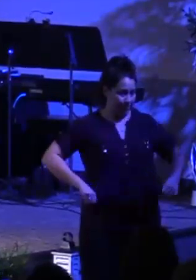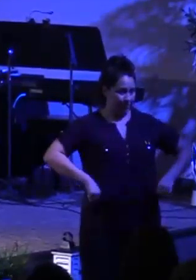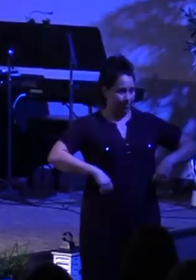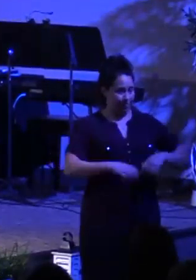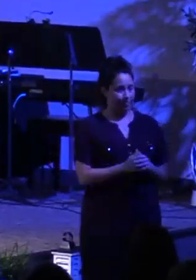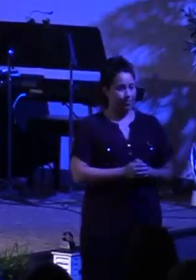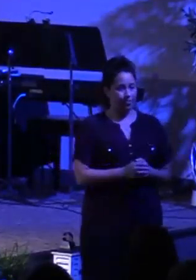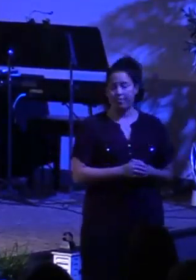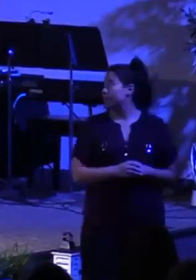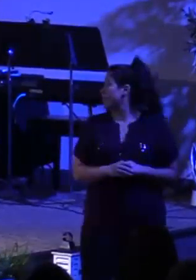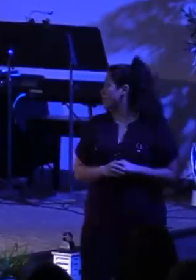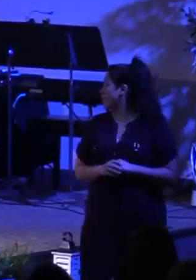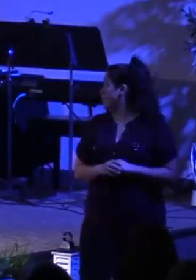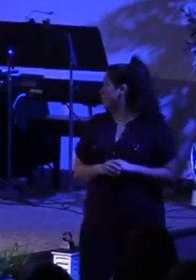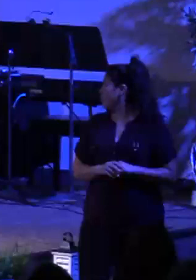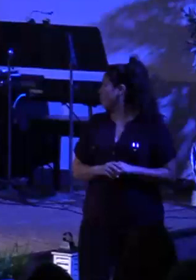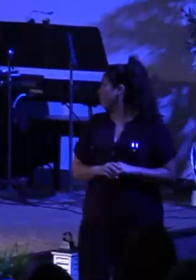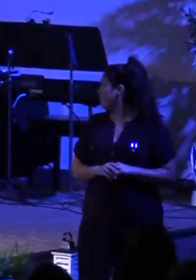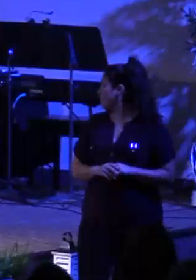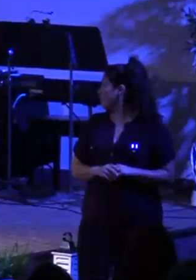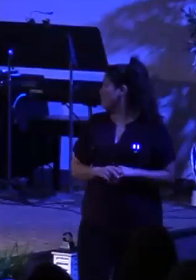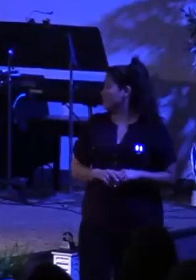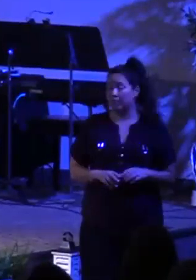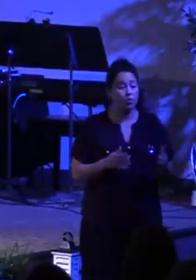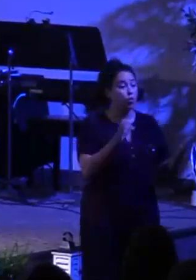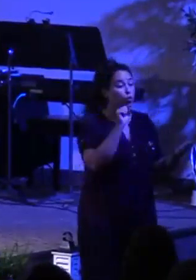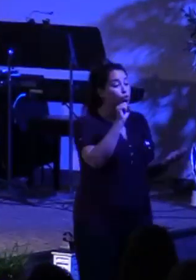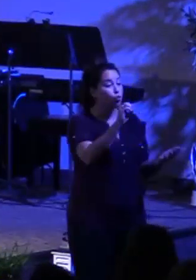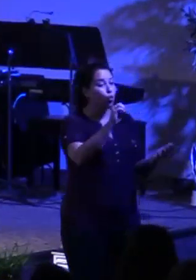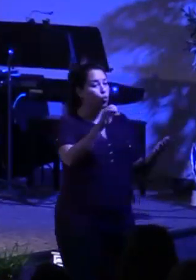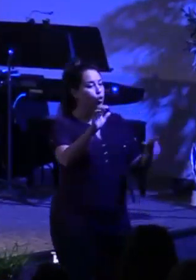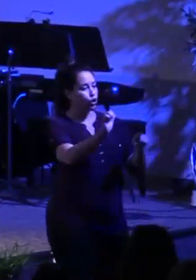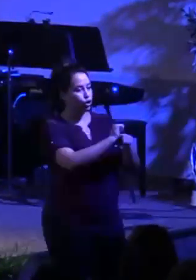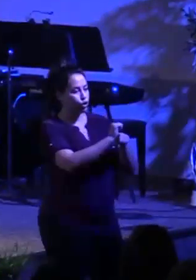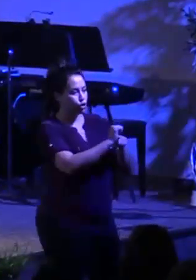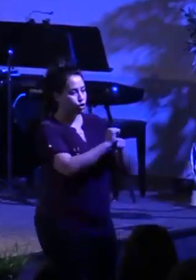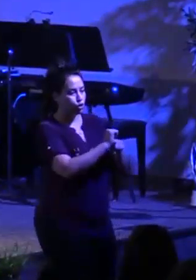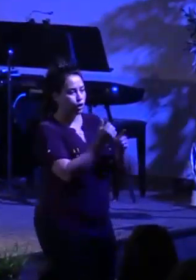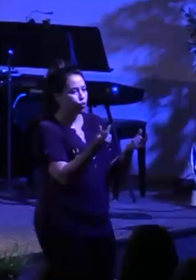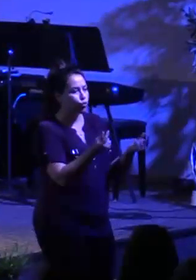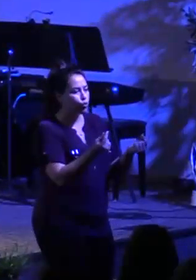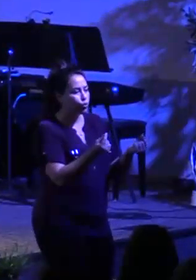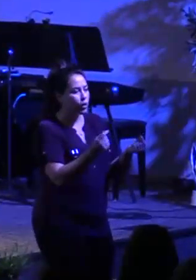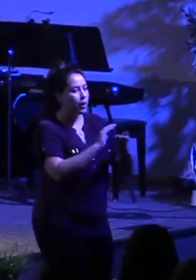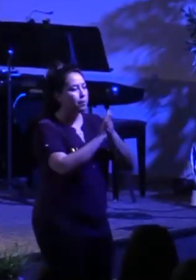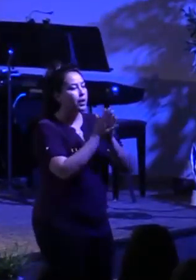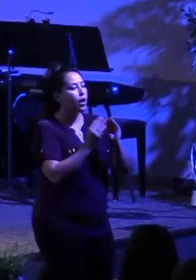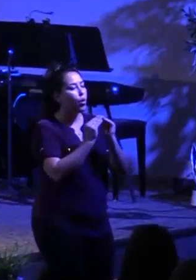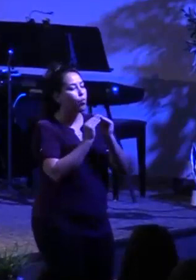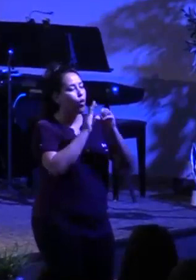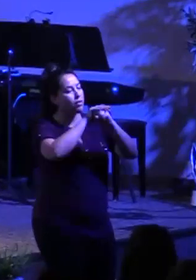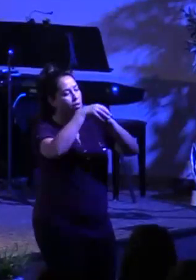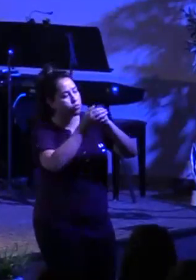But Jesus turned and rebuked them. What he's training them to do is to be more metacognitive and less limbic.